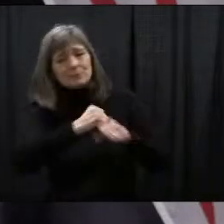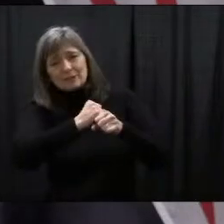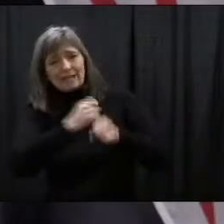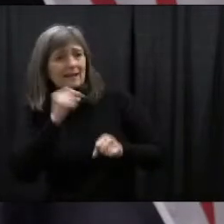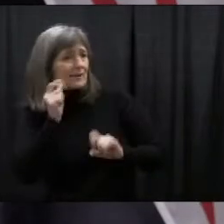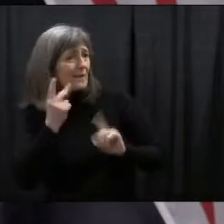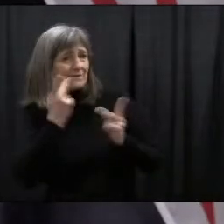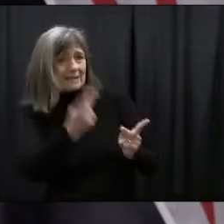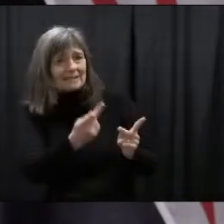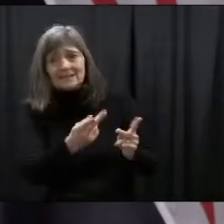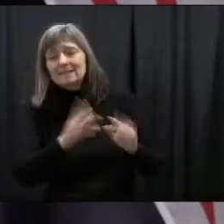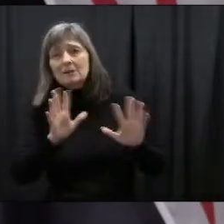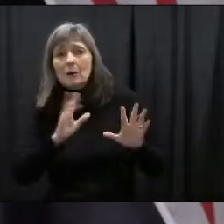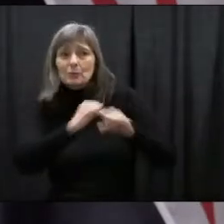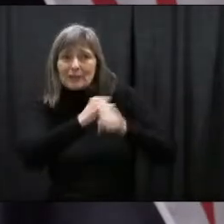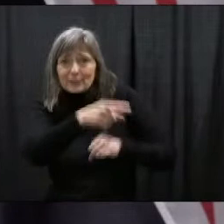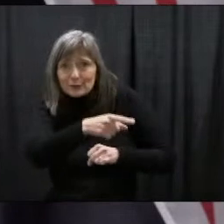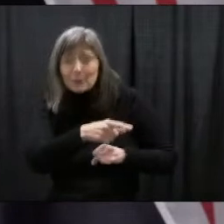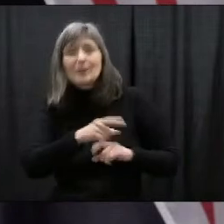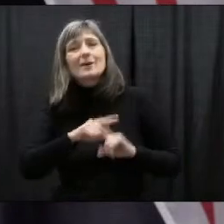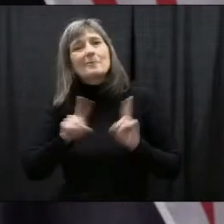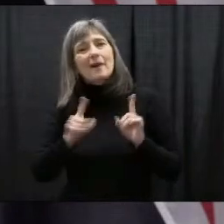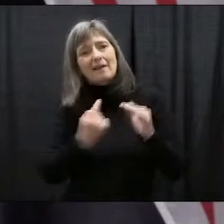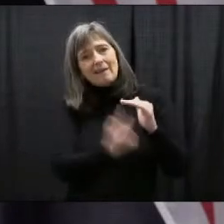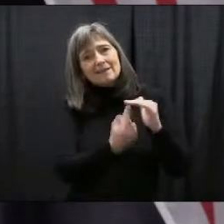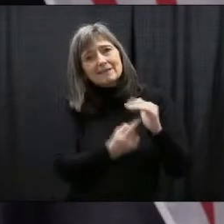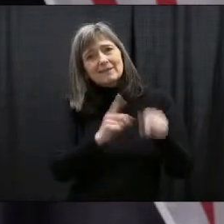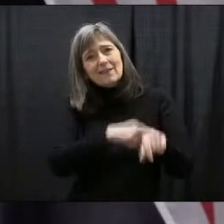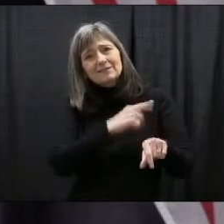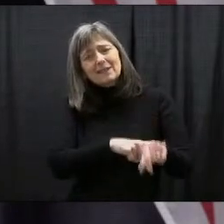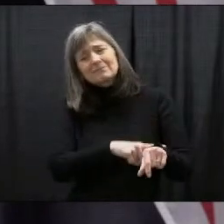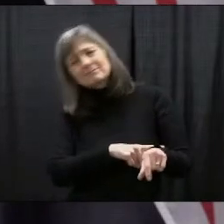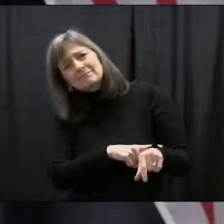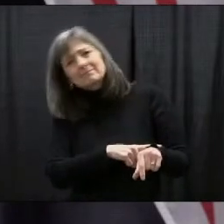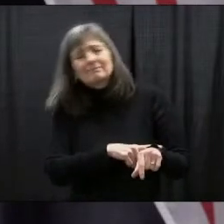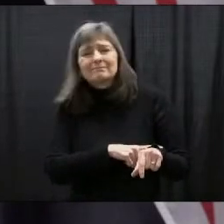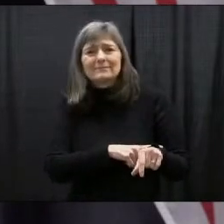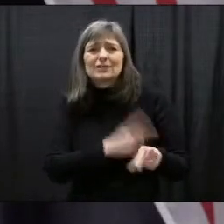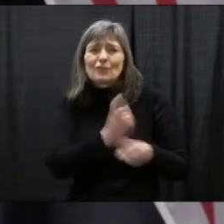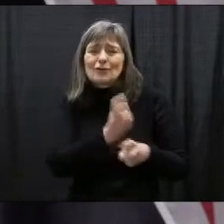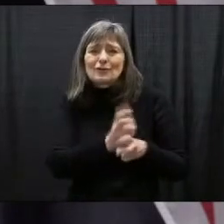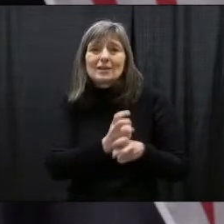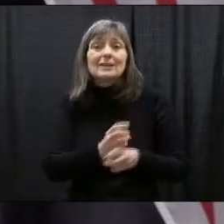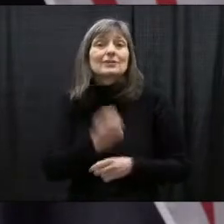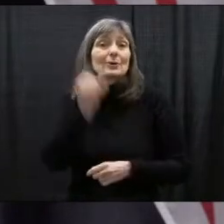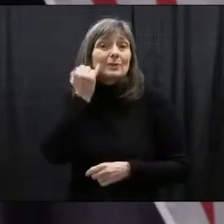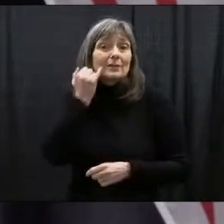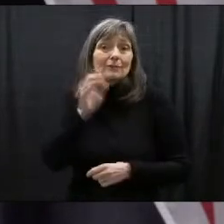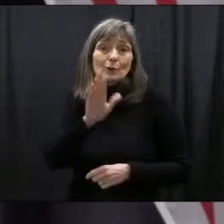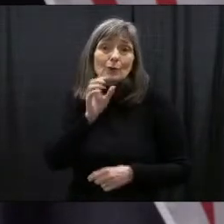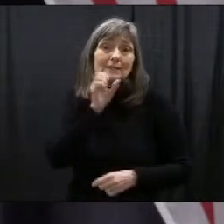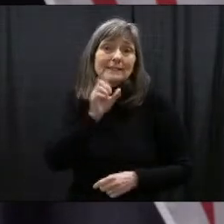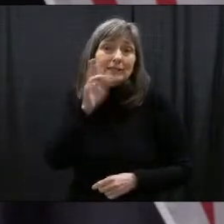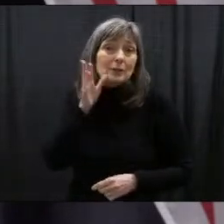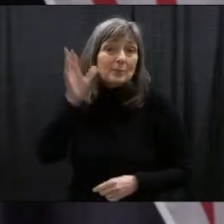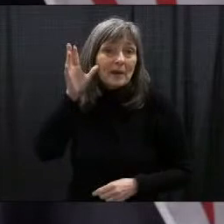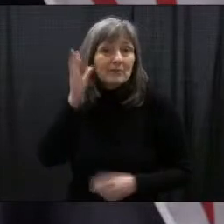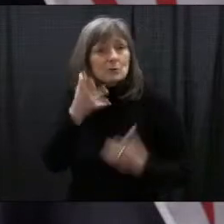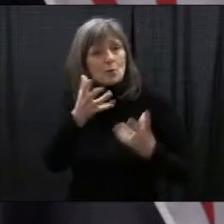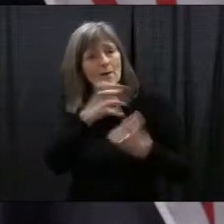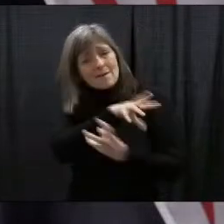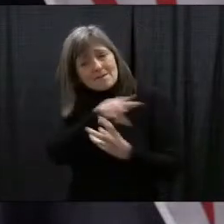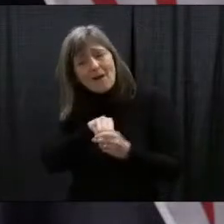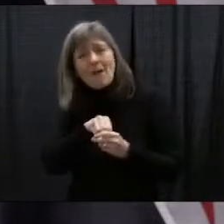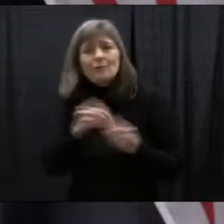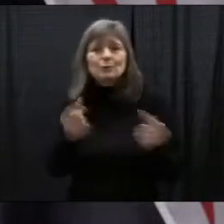there are unintended consequences of extended periods of isolation. So if you have senior parents that want to engage in more activities, it's